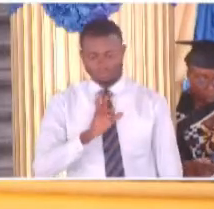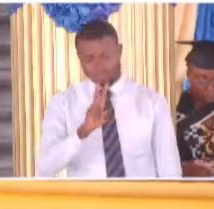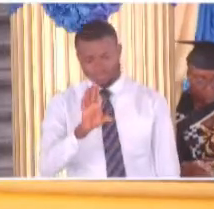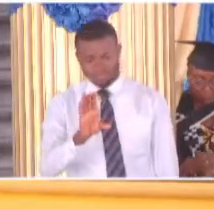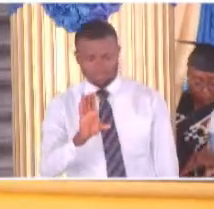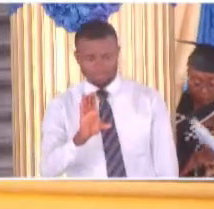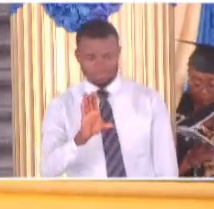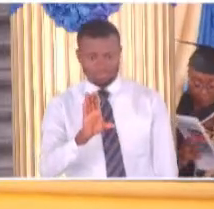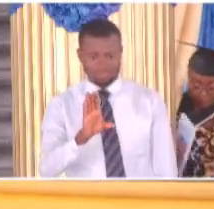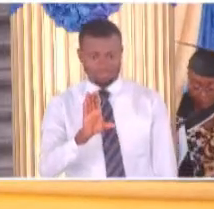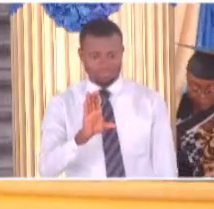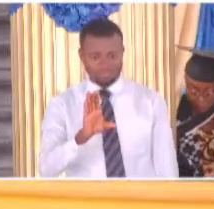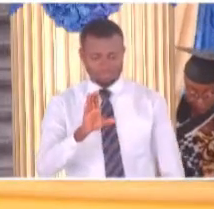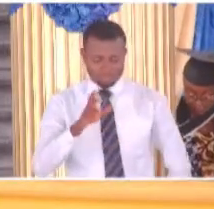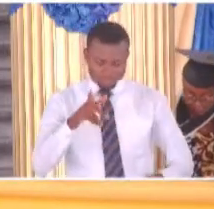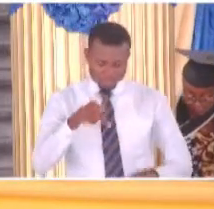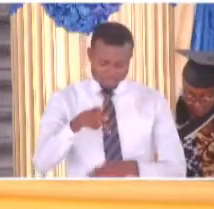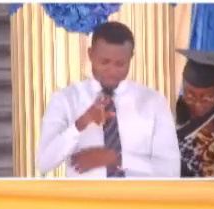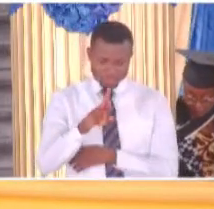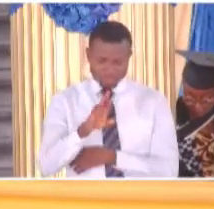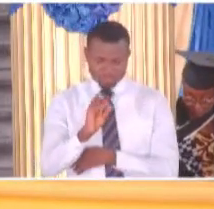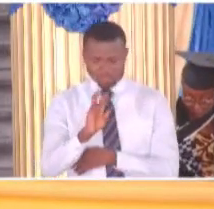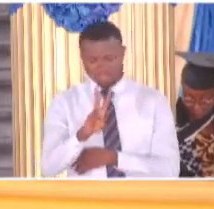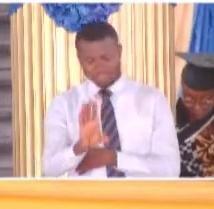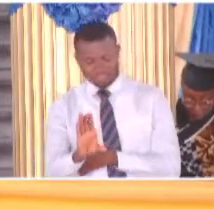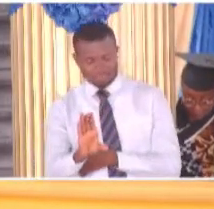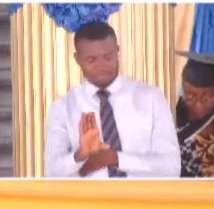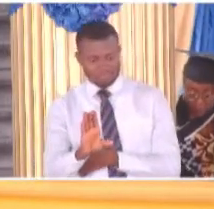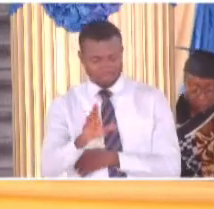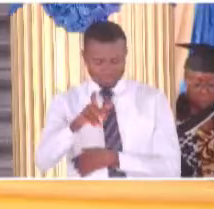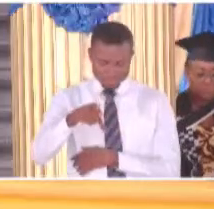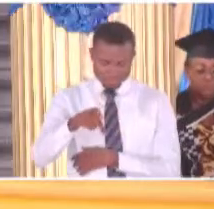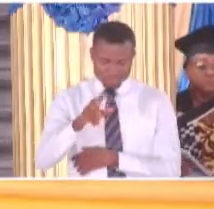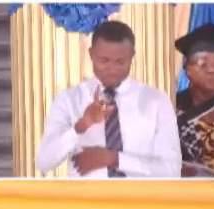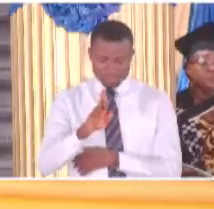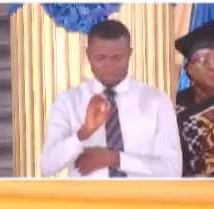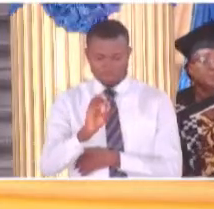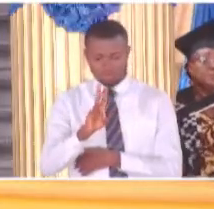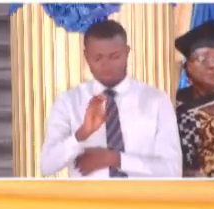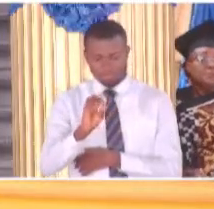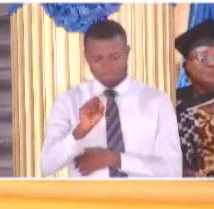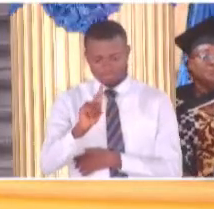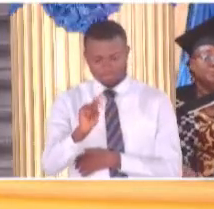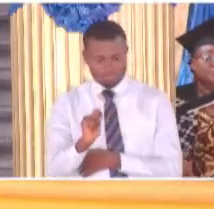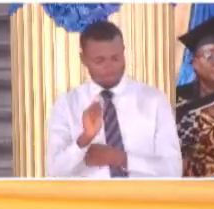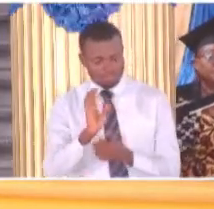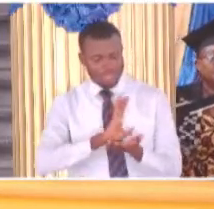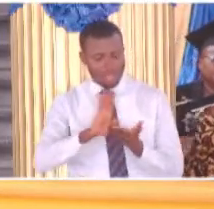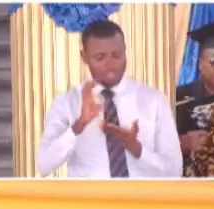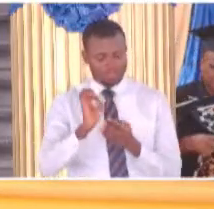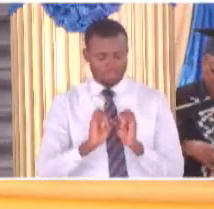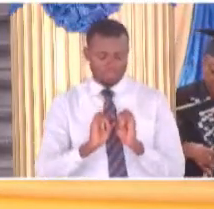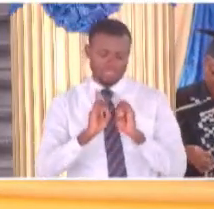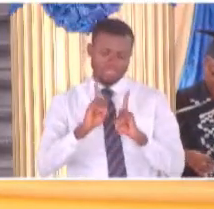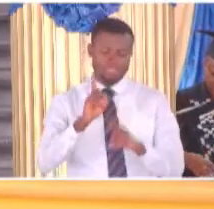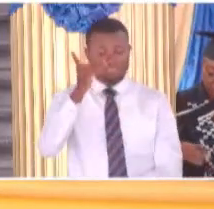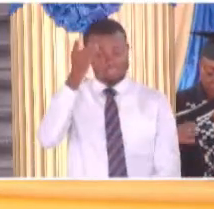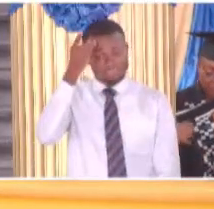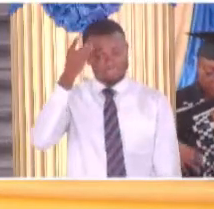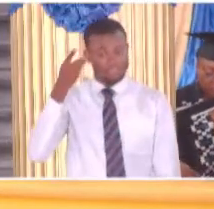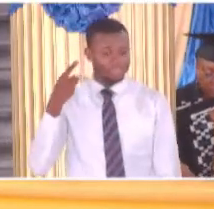Vice-Chancellor, Pro-Vice-Chancellor, Provost of College of Education,